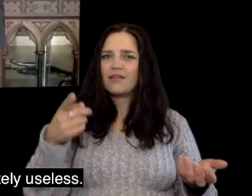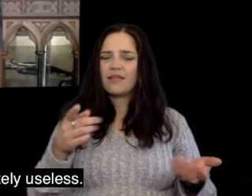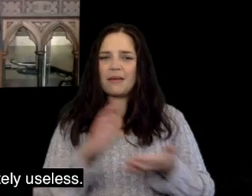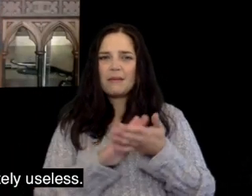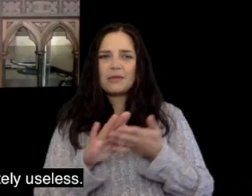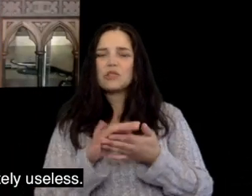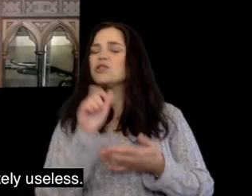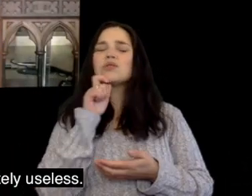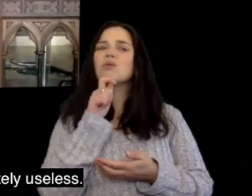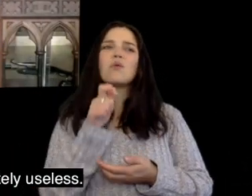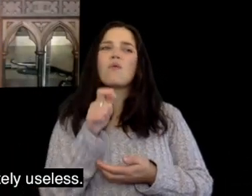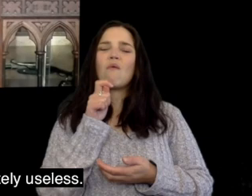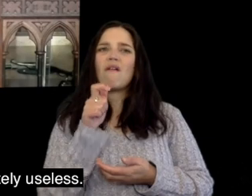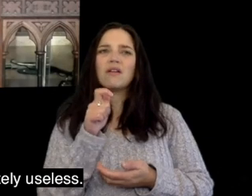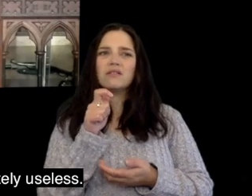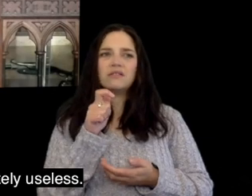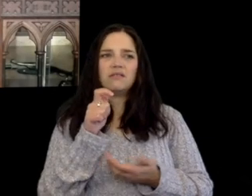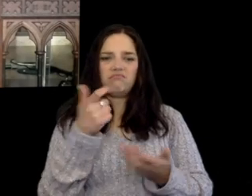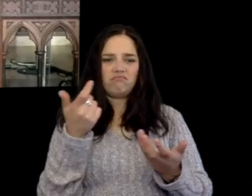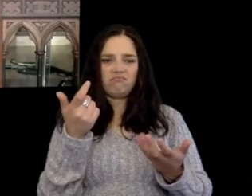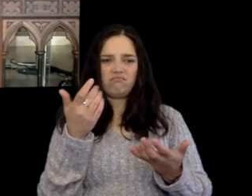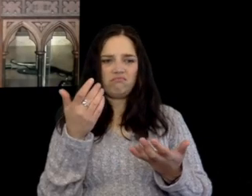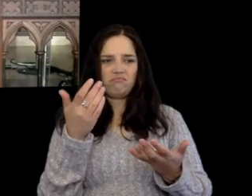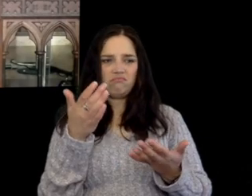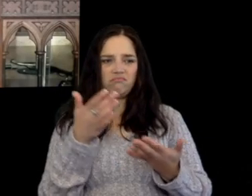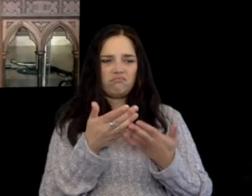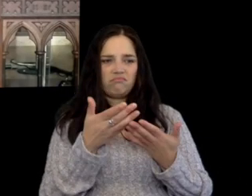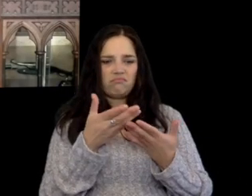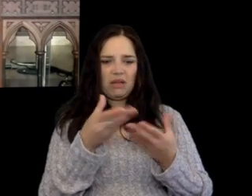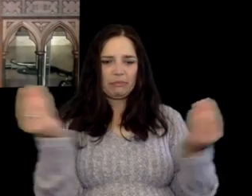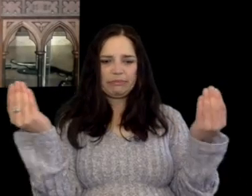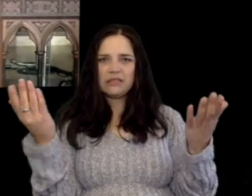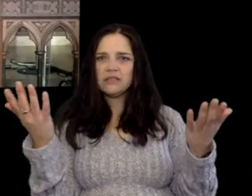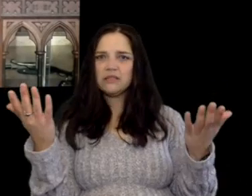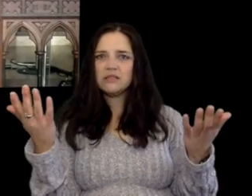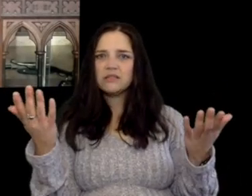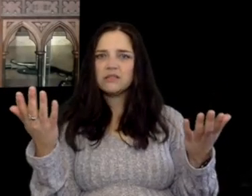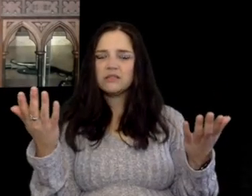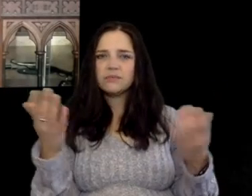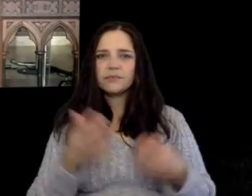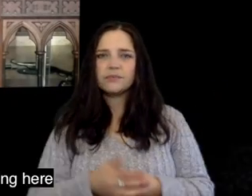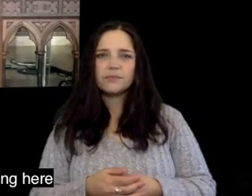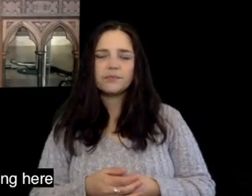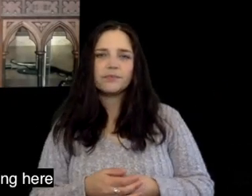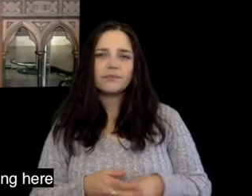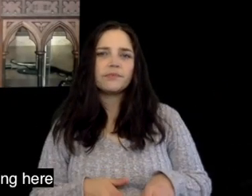then your words are completely useless.